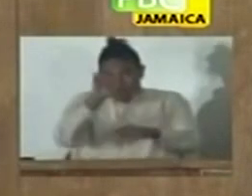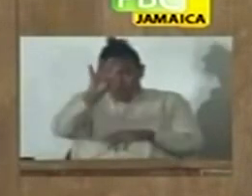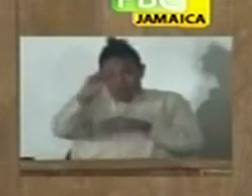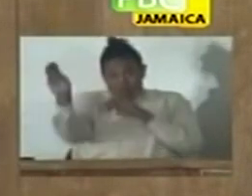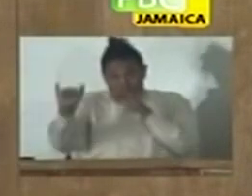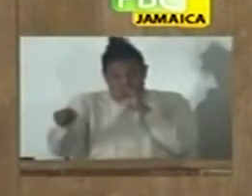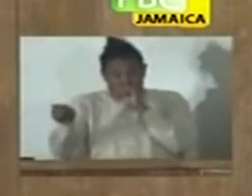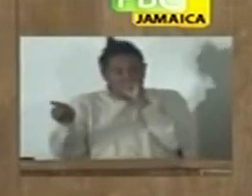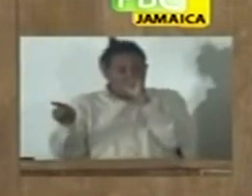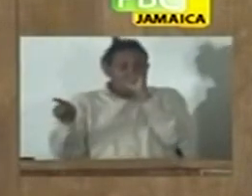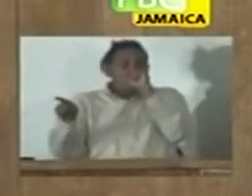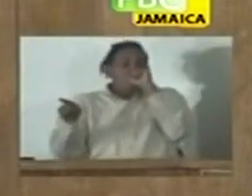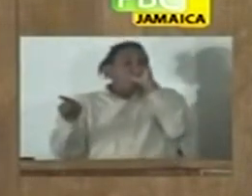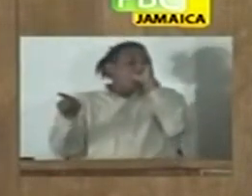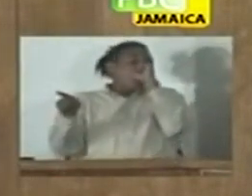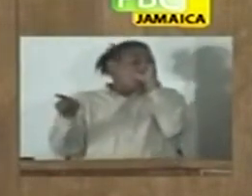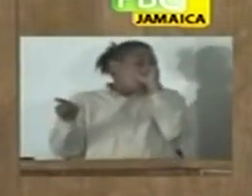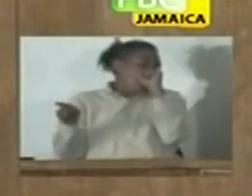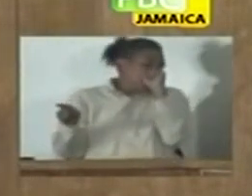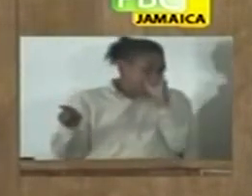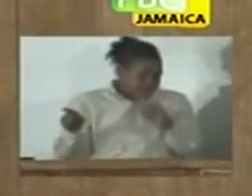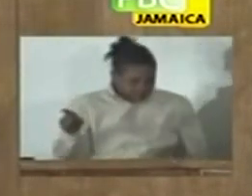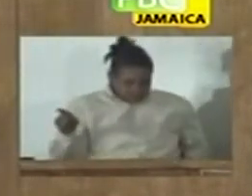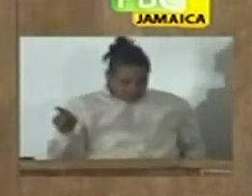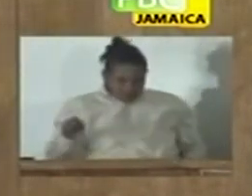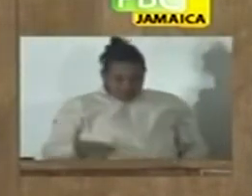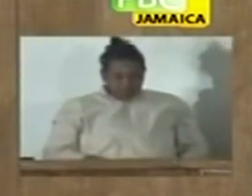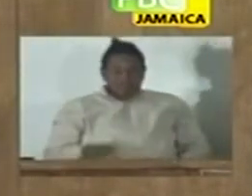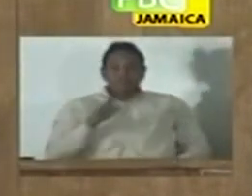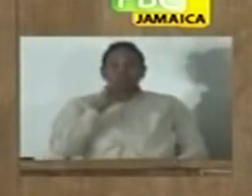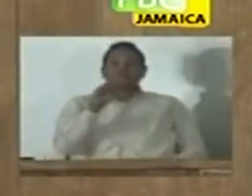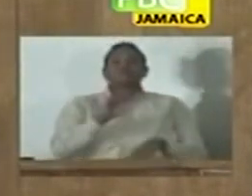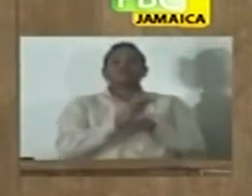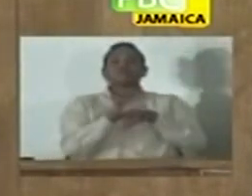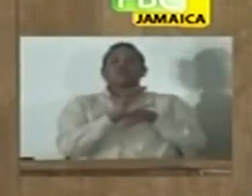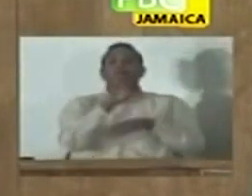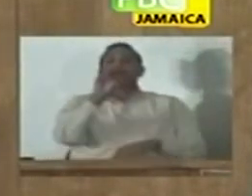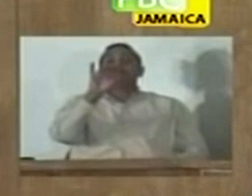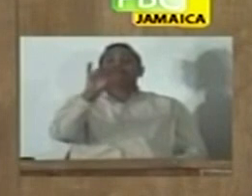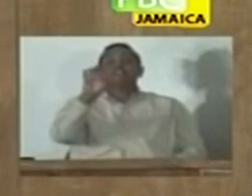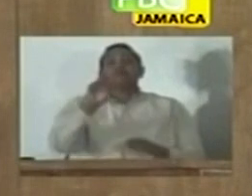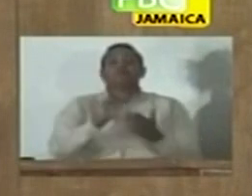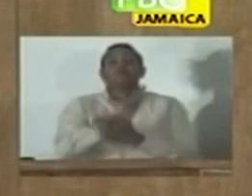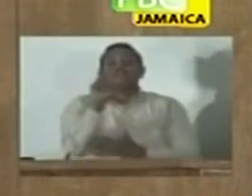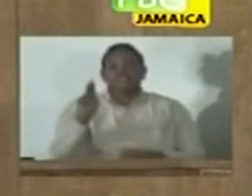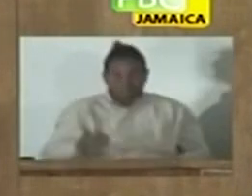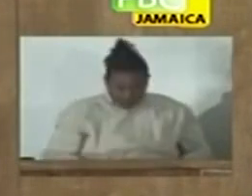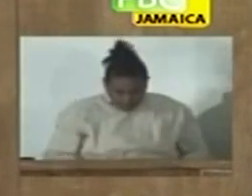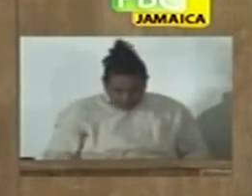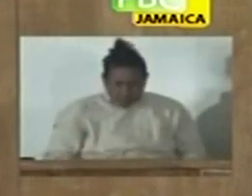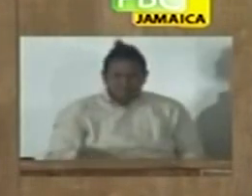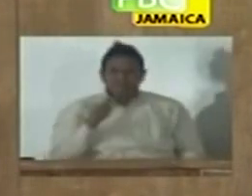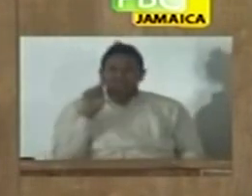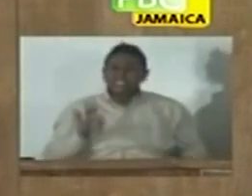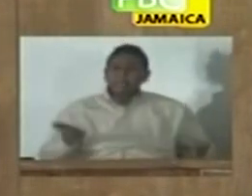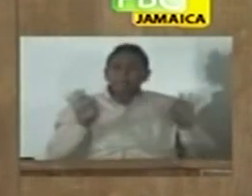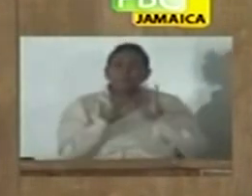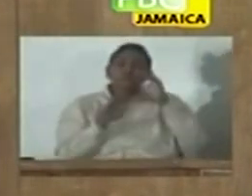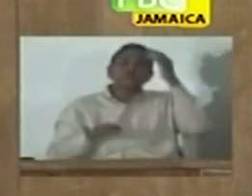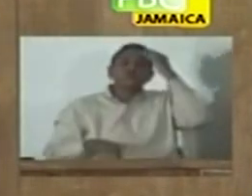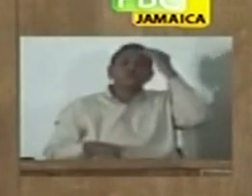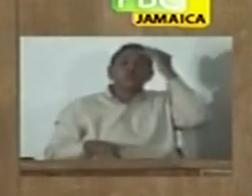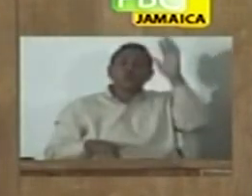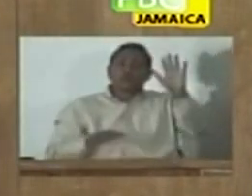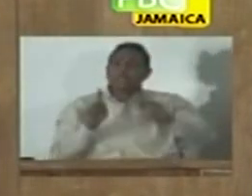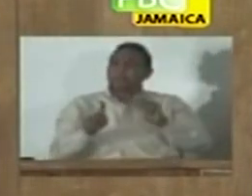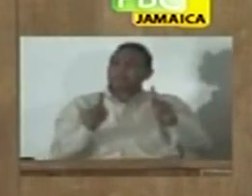that went to the CMU, the Caribbean Maritime University. It is important to know, Mr. President,